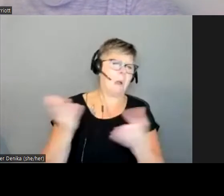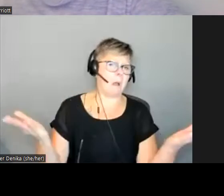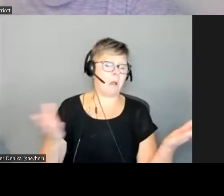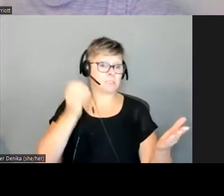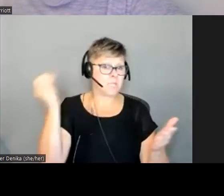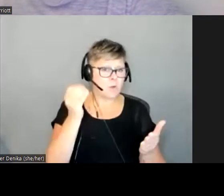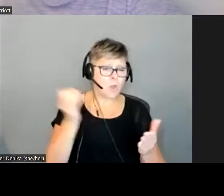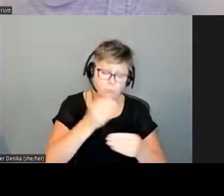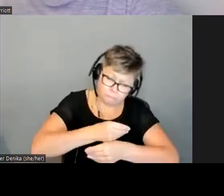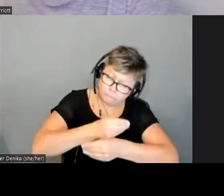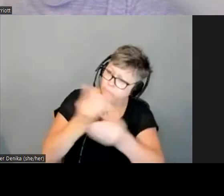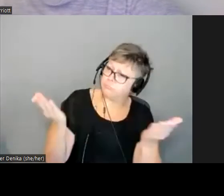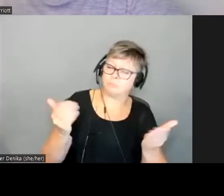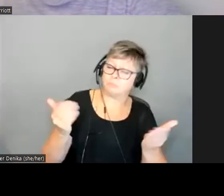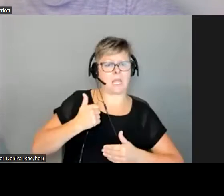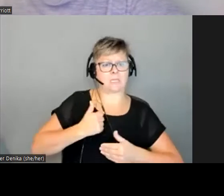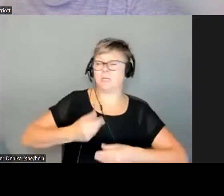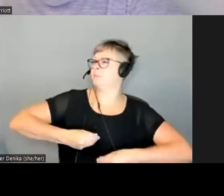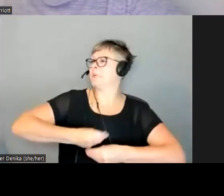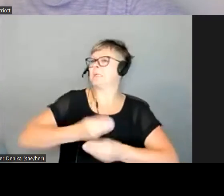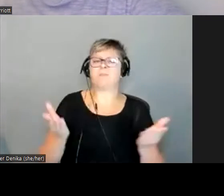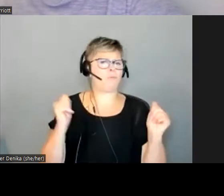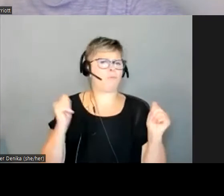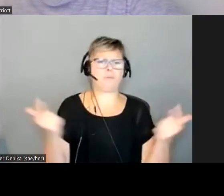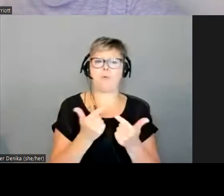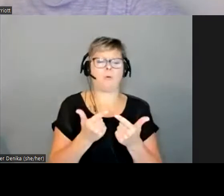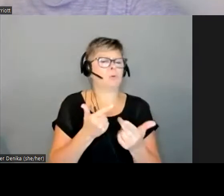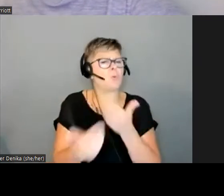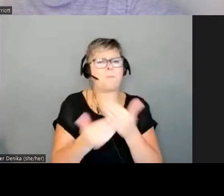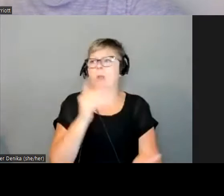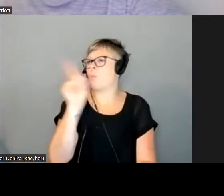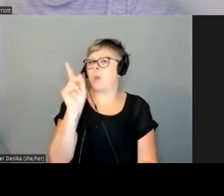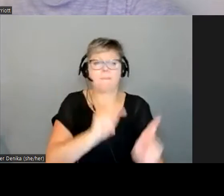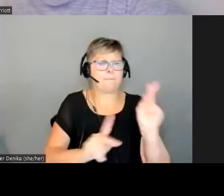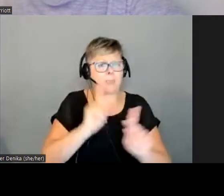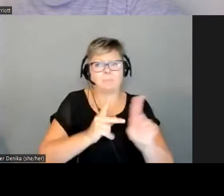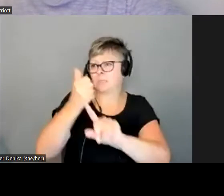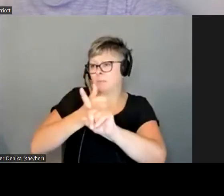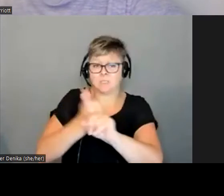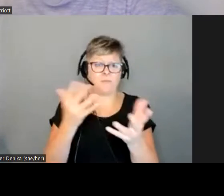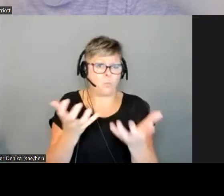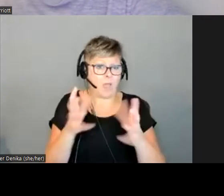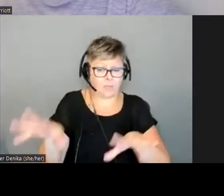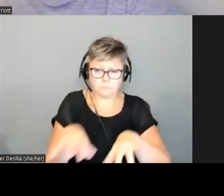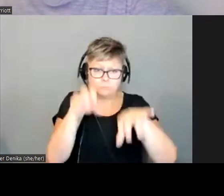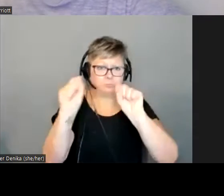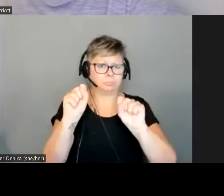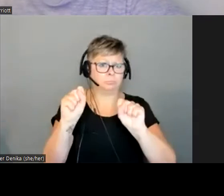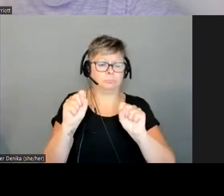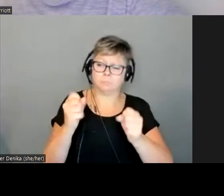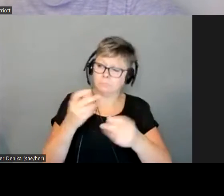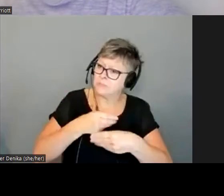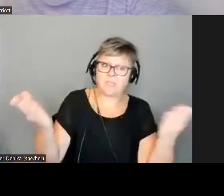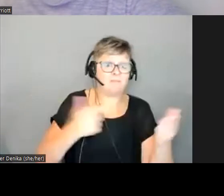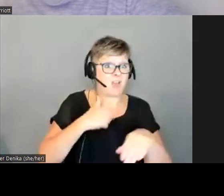across Canada. And in fact, wherever people would like to adopt this policy, and I've sent it to